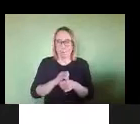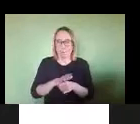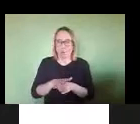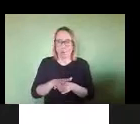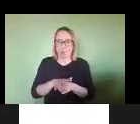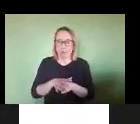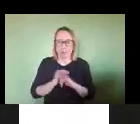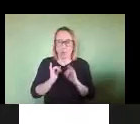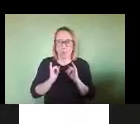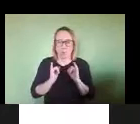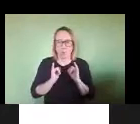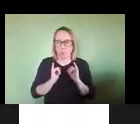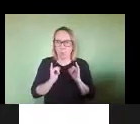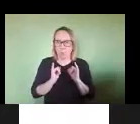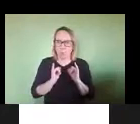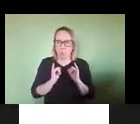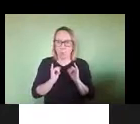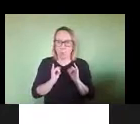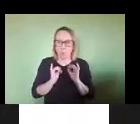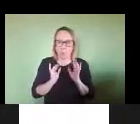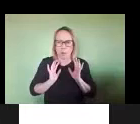very bad. You must